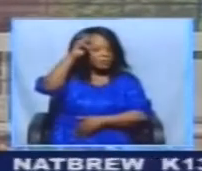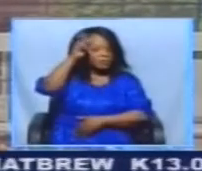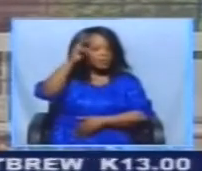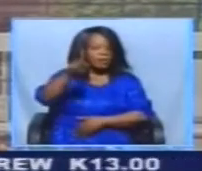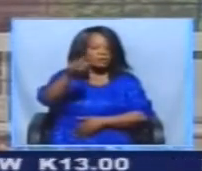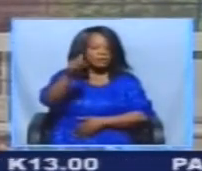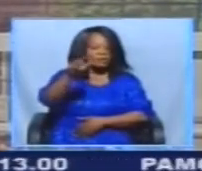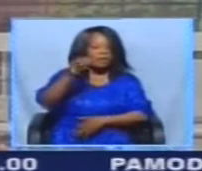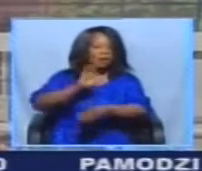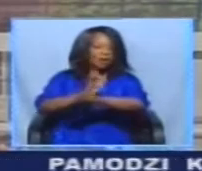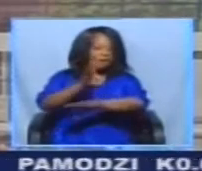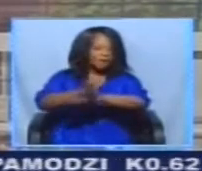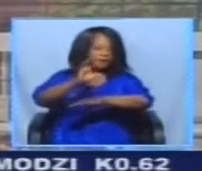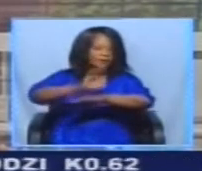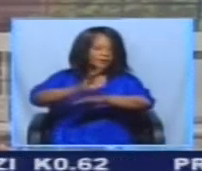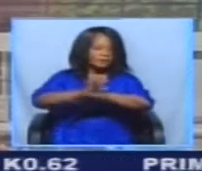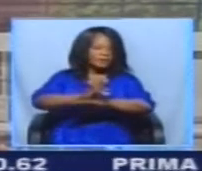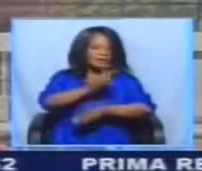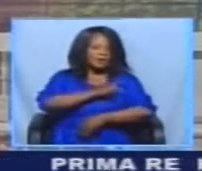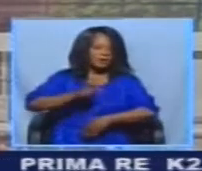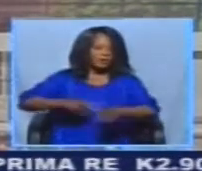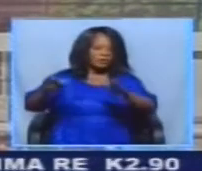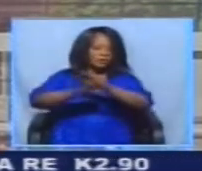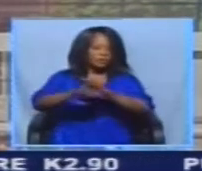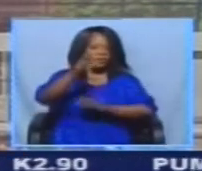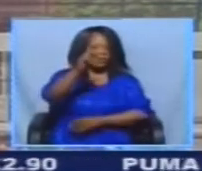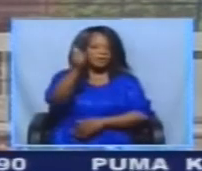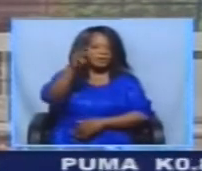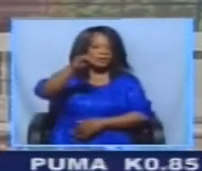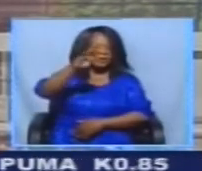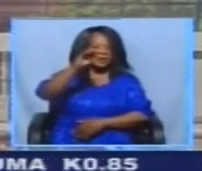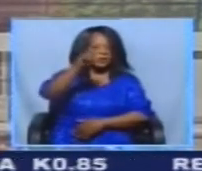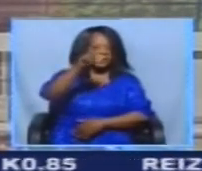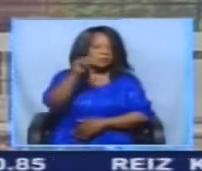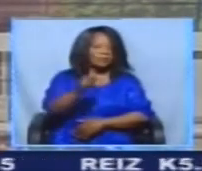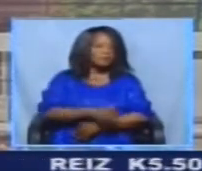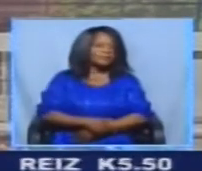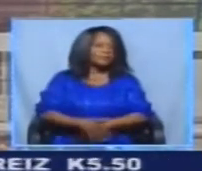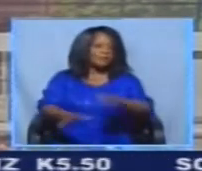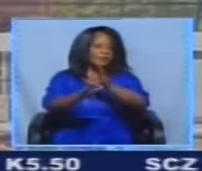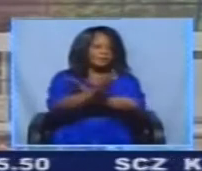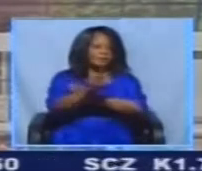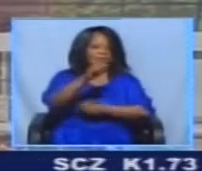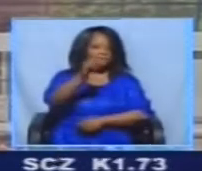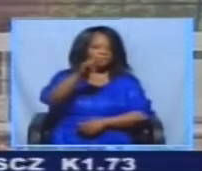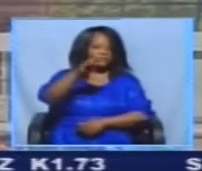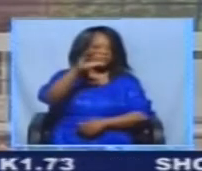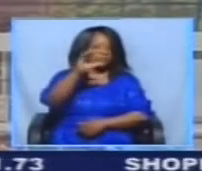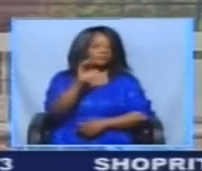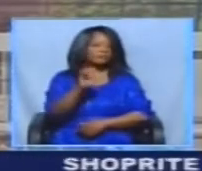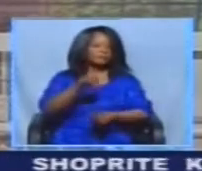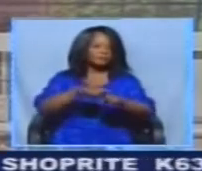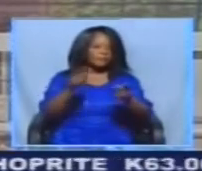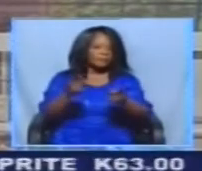after a church service at the Kingdom Hall in Kamwala around 10 hours. Meanwhile, the Zambia National Broadcasting Corporation